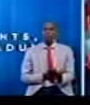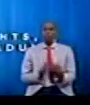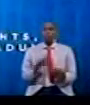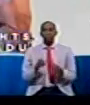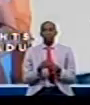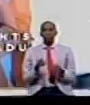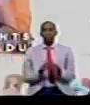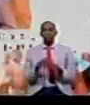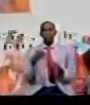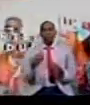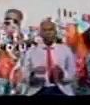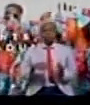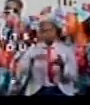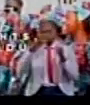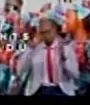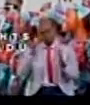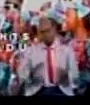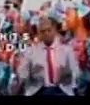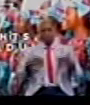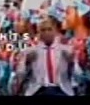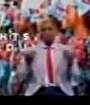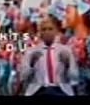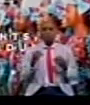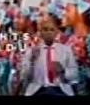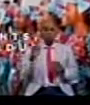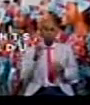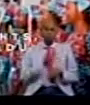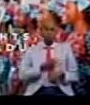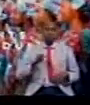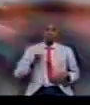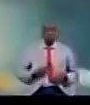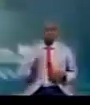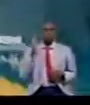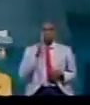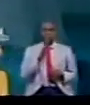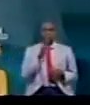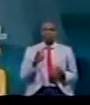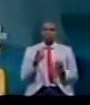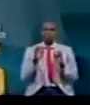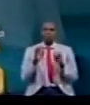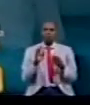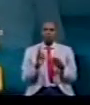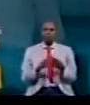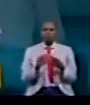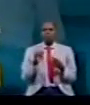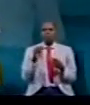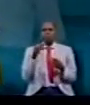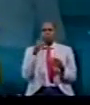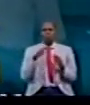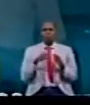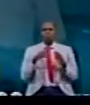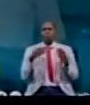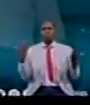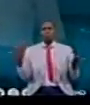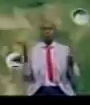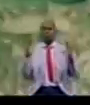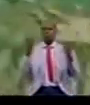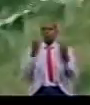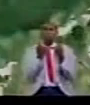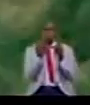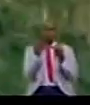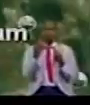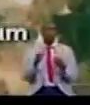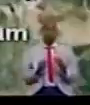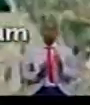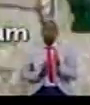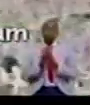command that tongue to be still now. In Jesus' name, we pray. Amen. Amen. Sorry,